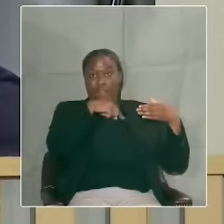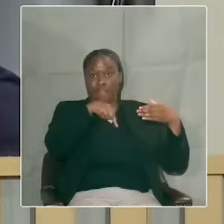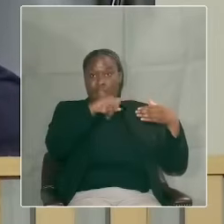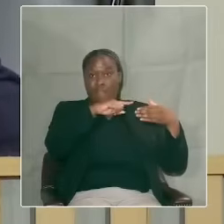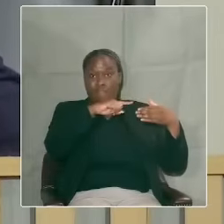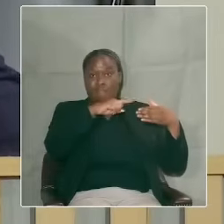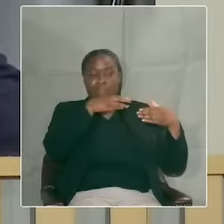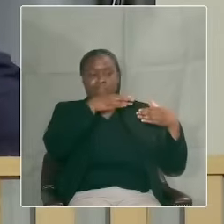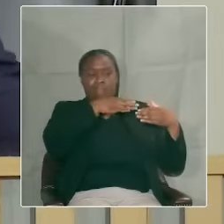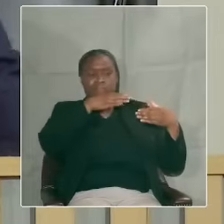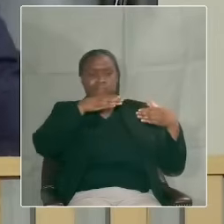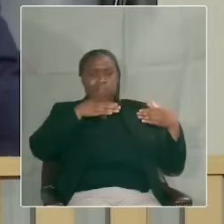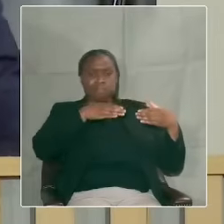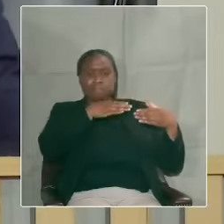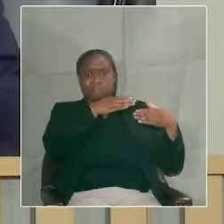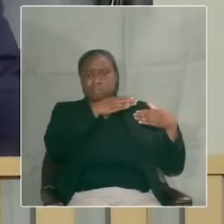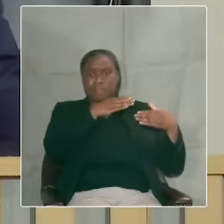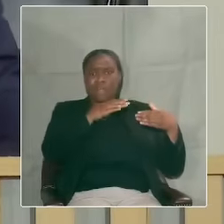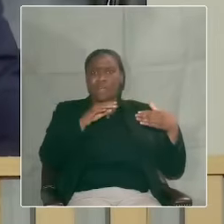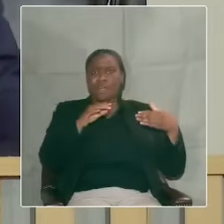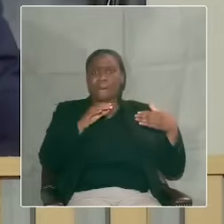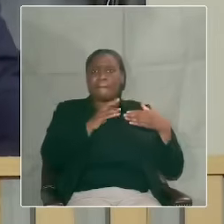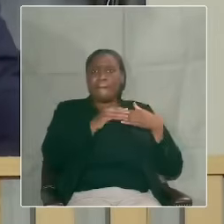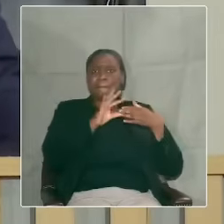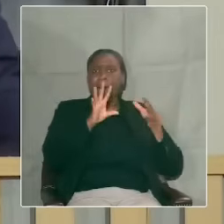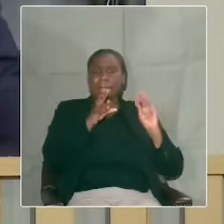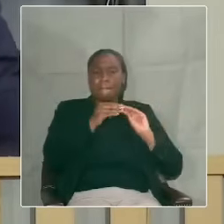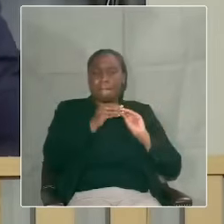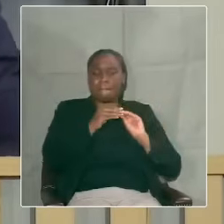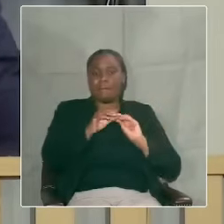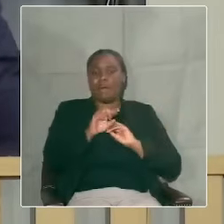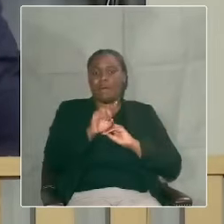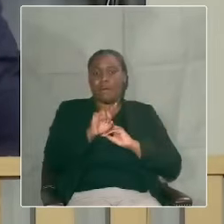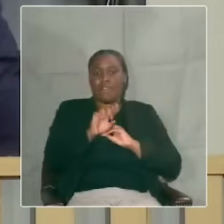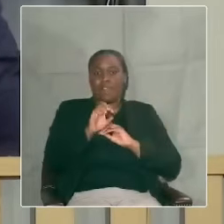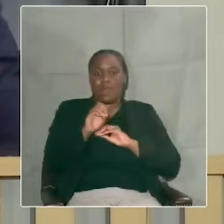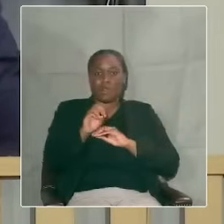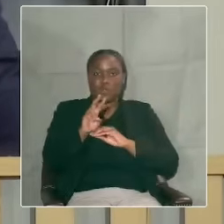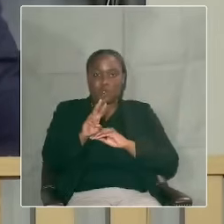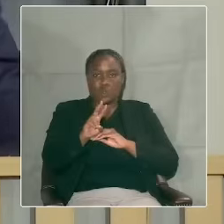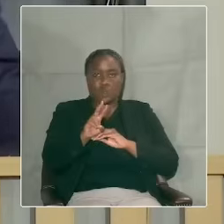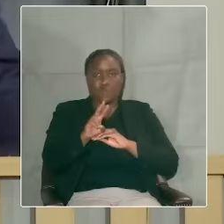task team consisting of 102 members from different